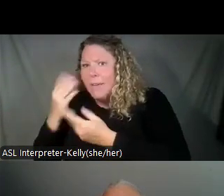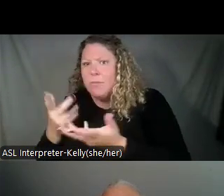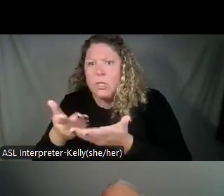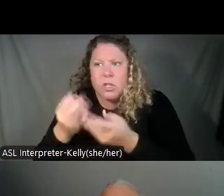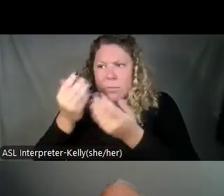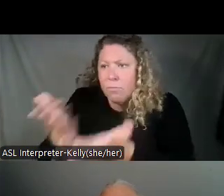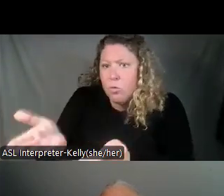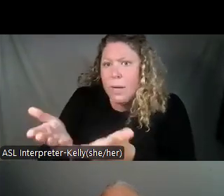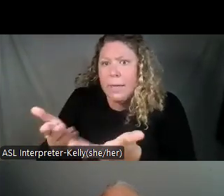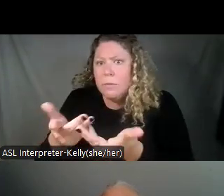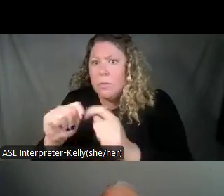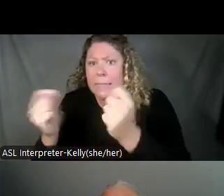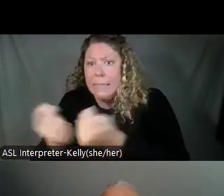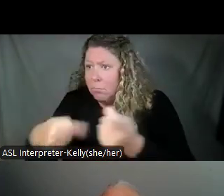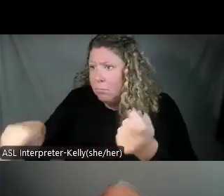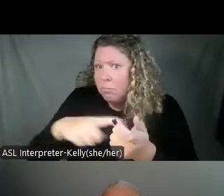decision.